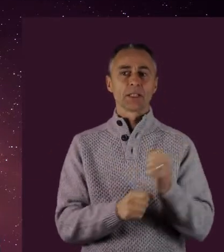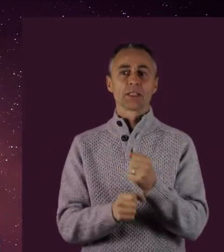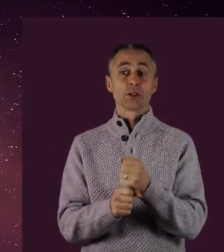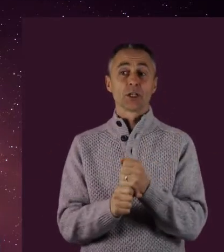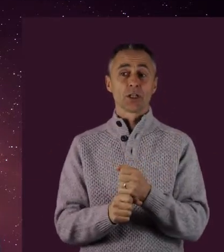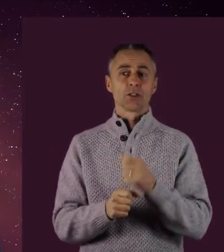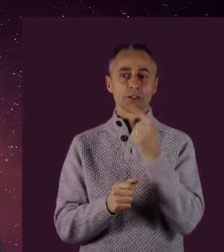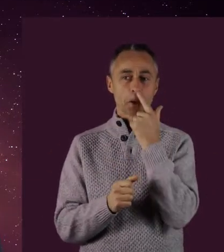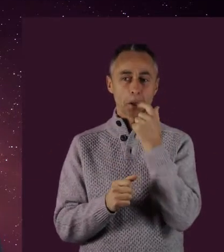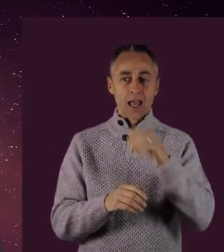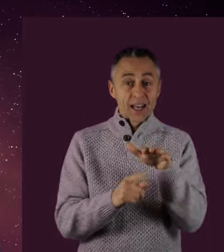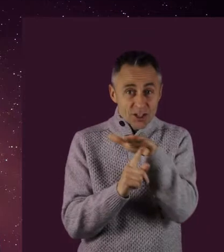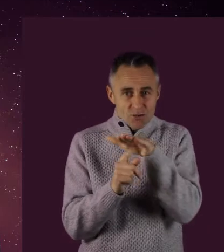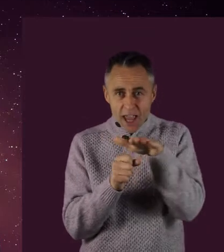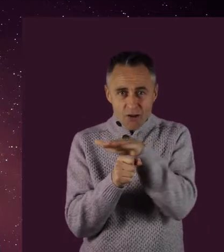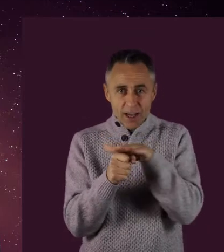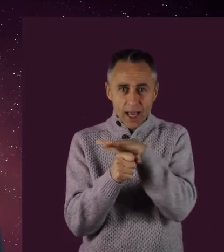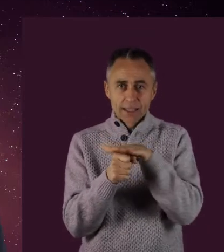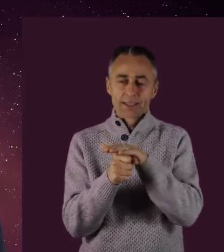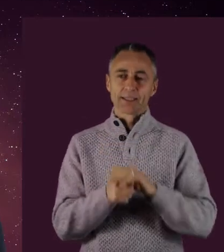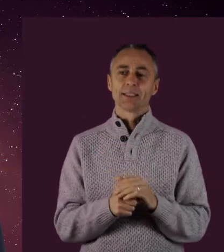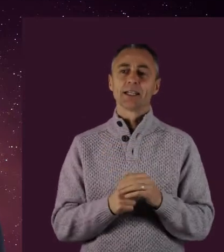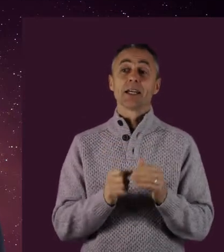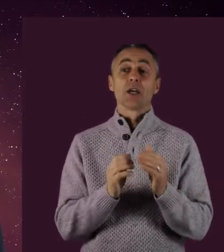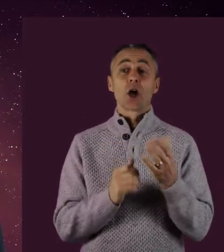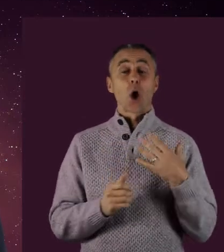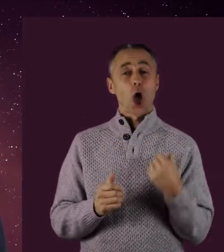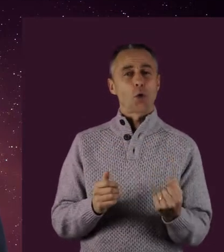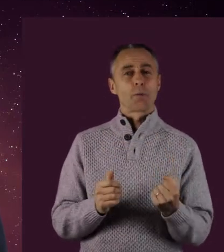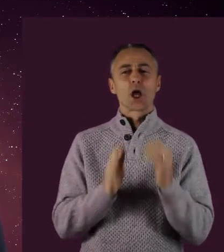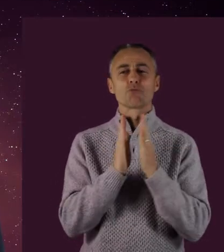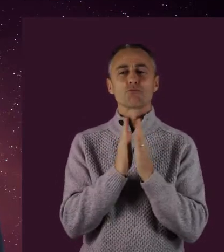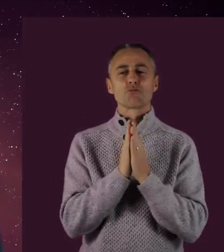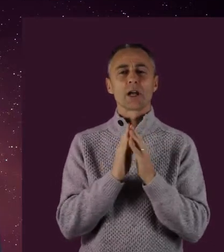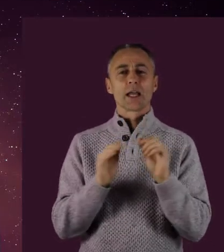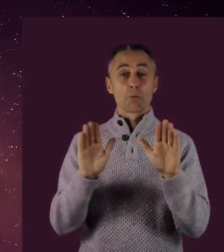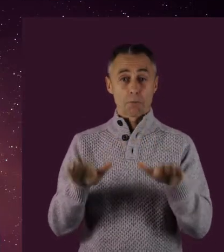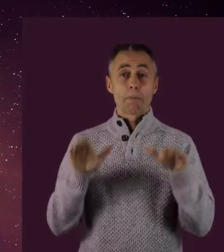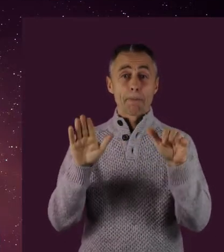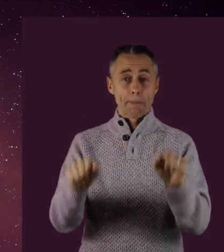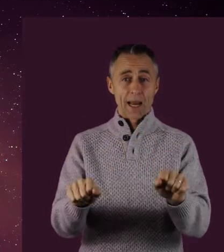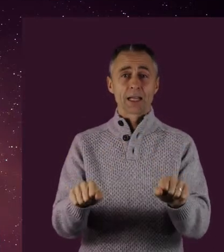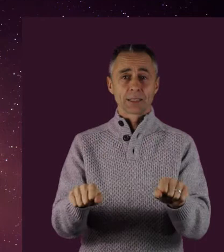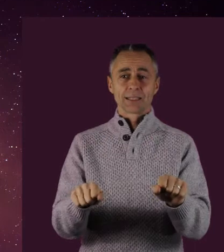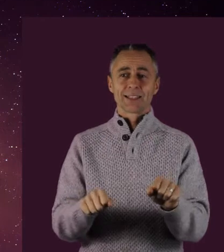a very warm welcome to this service. We hope and pray that you will be blessed during our time together today.